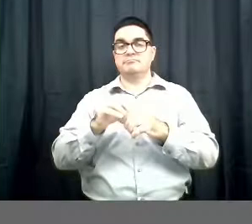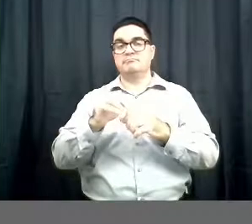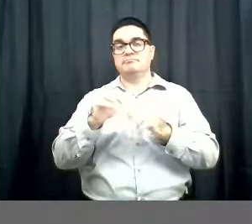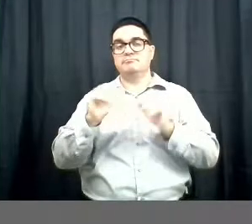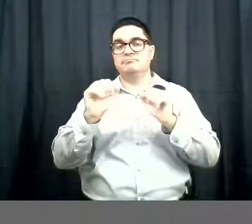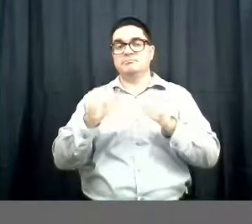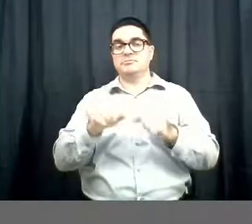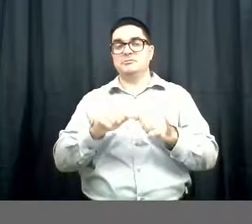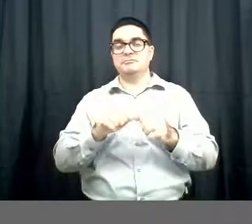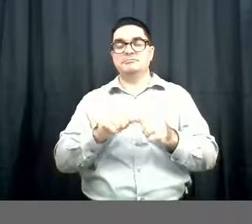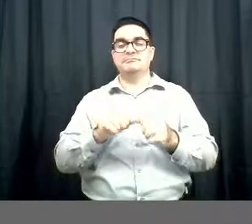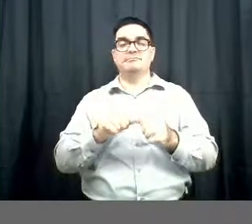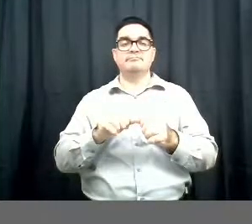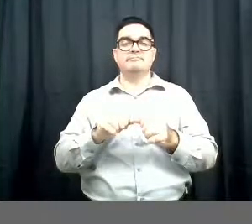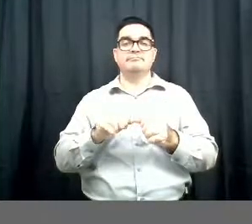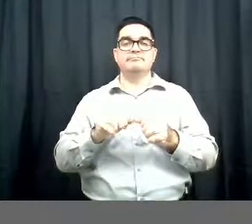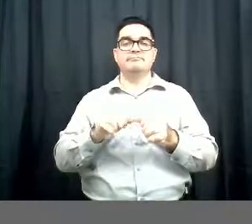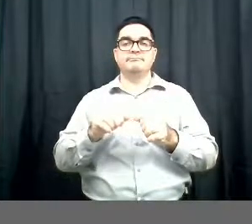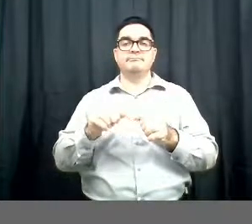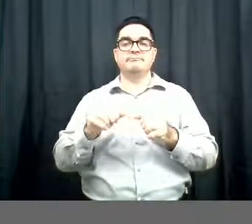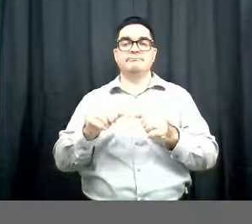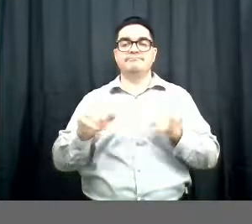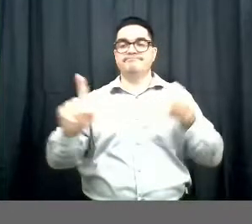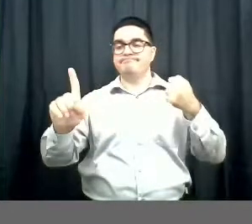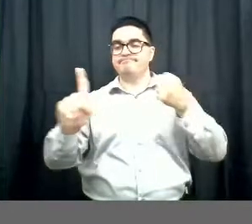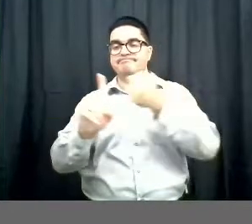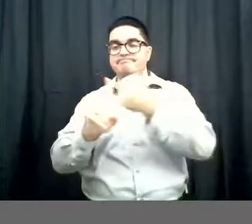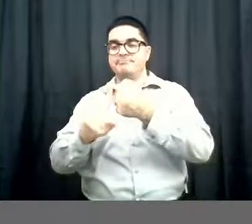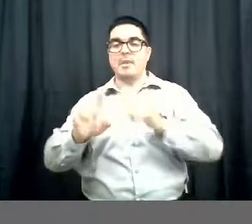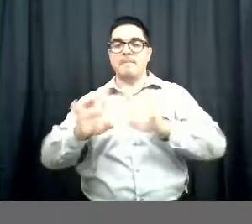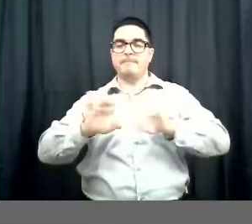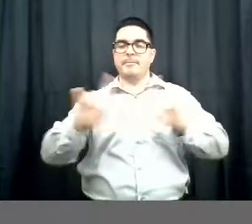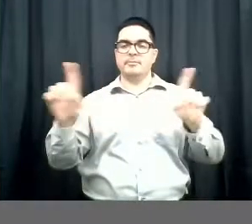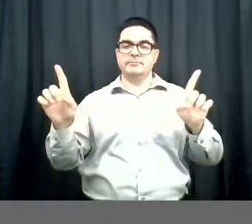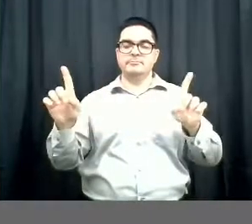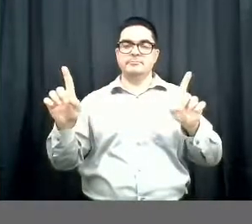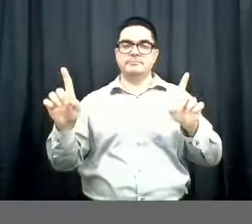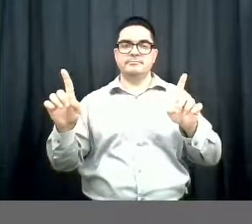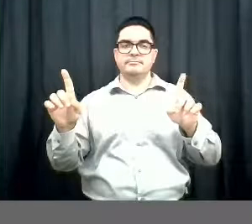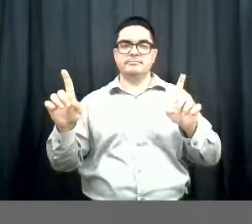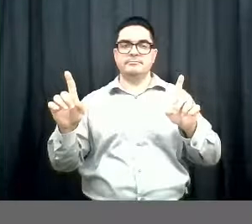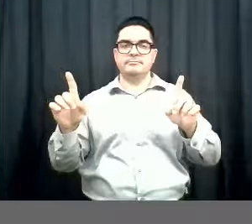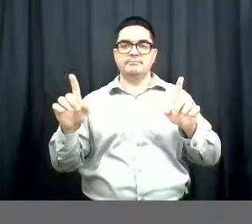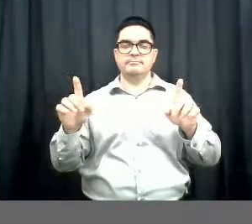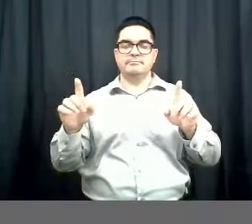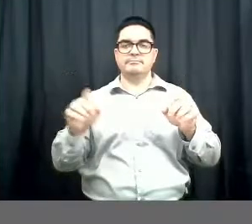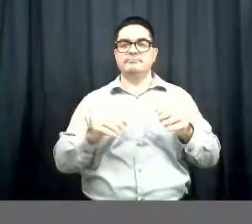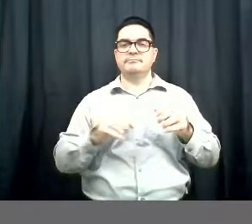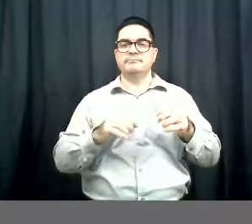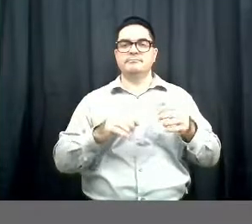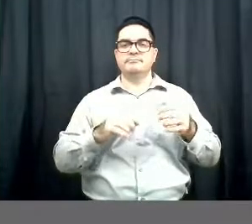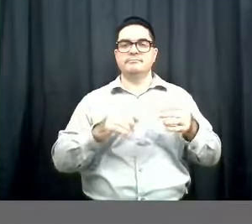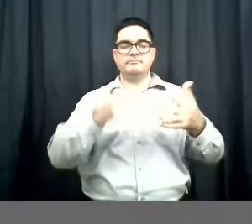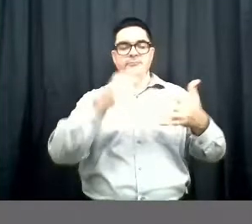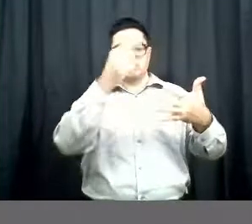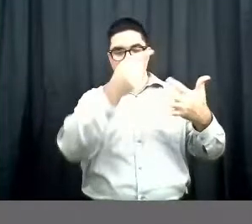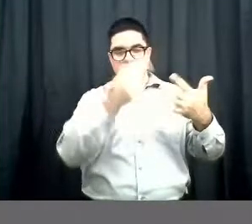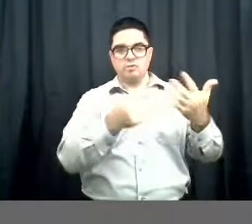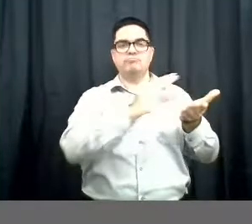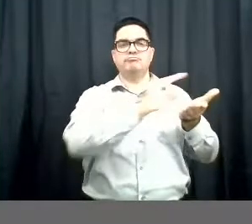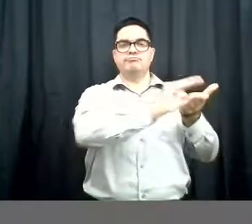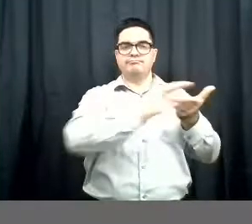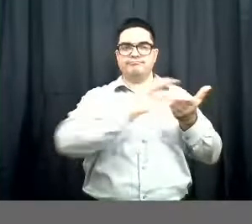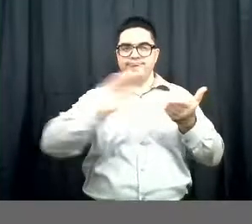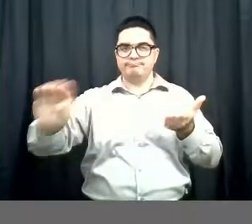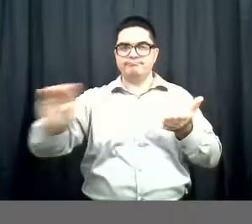at least did allow for ensuring that some of those existing funds that were otherwise subject to